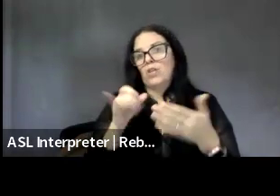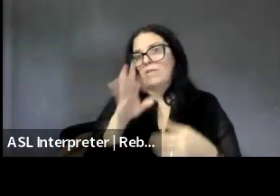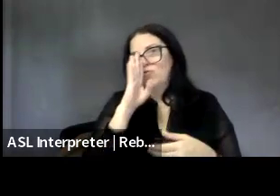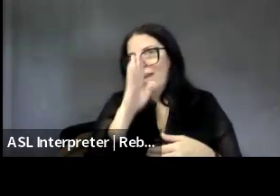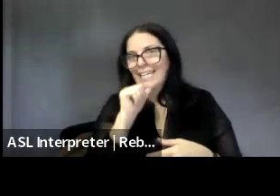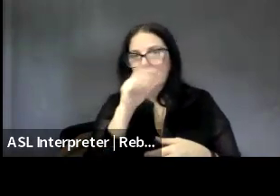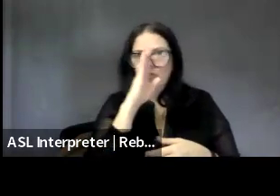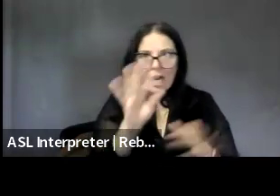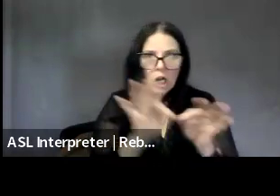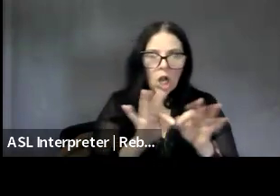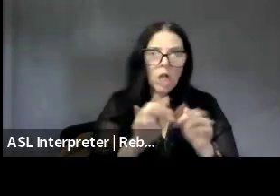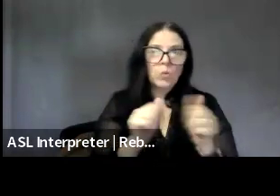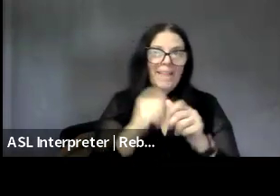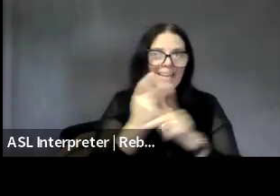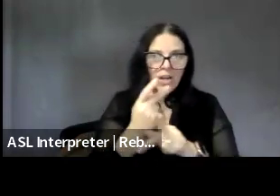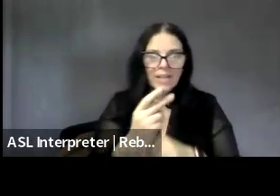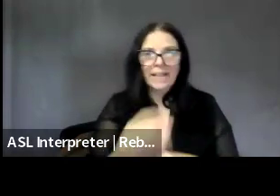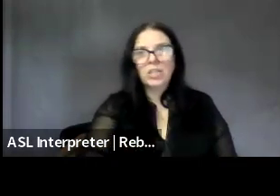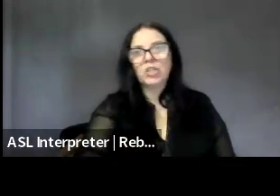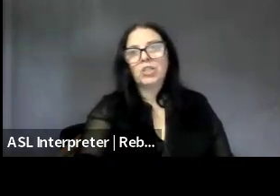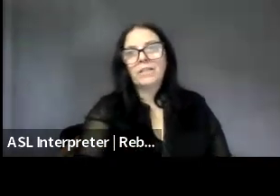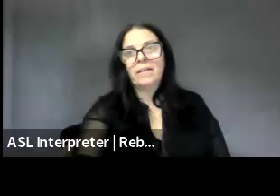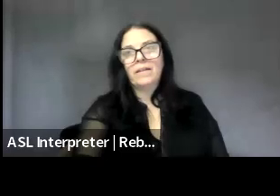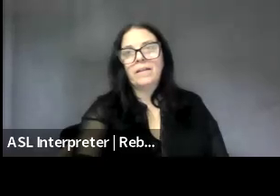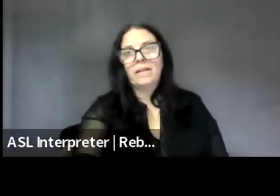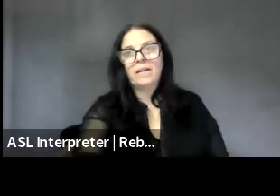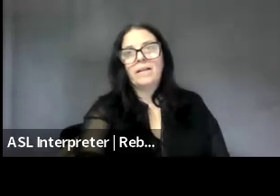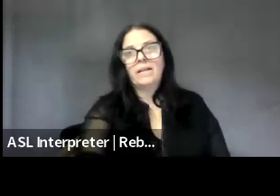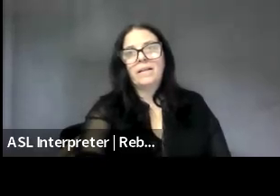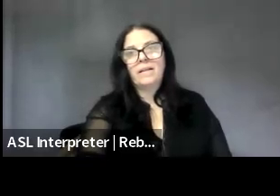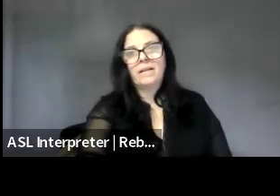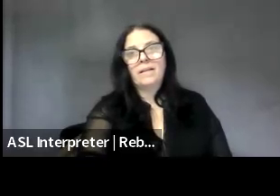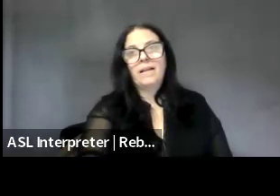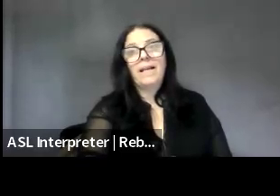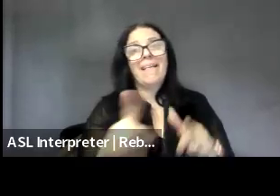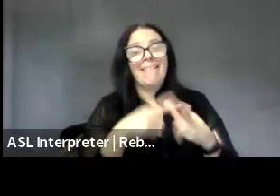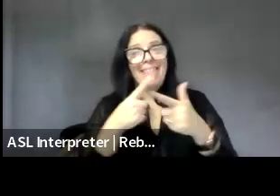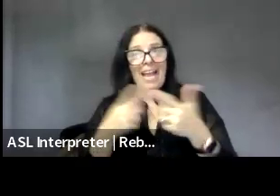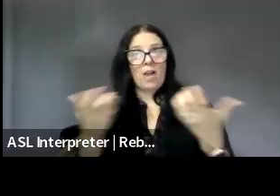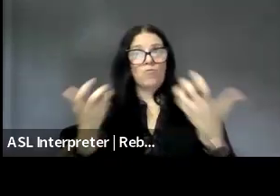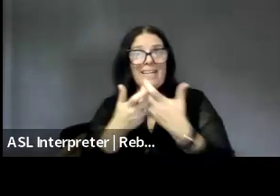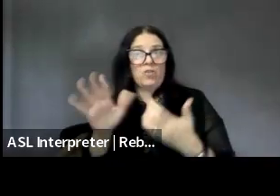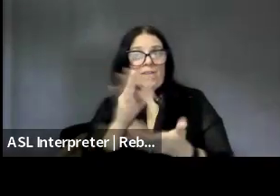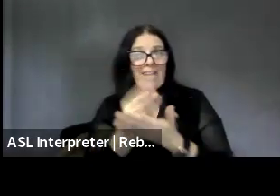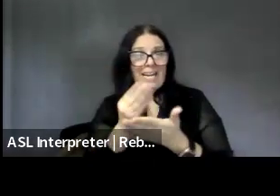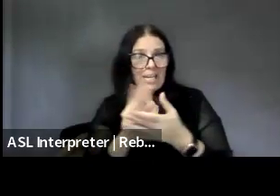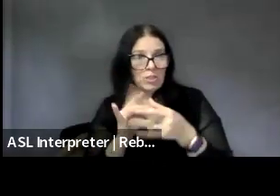costs with a calculation, then the reconciliation of your financial statements or your